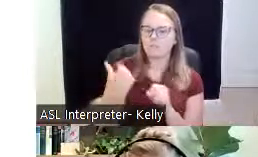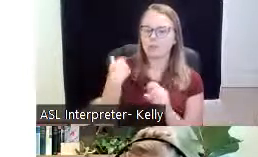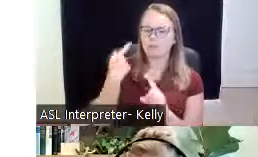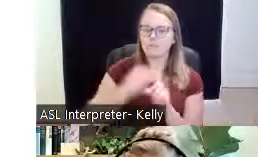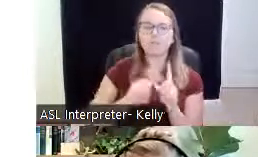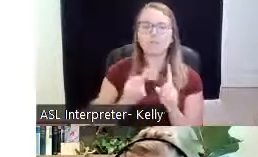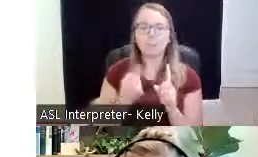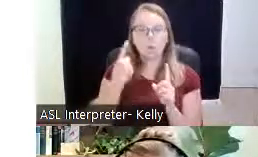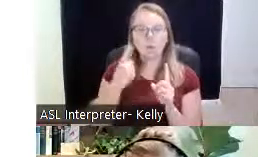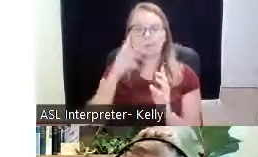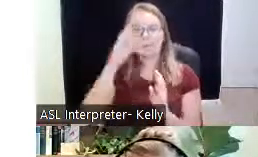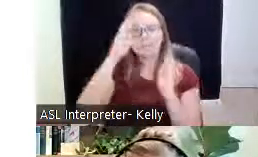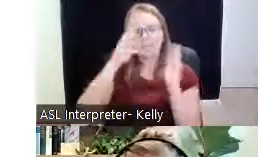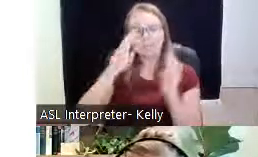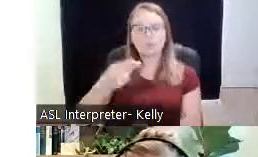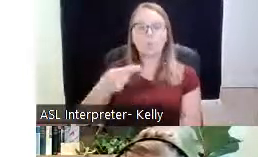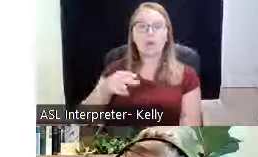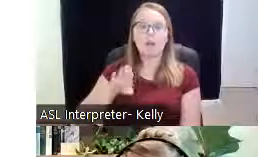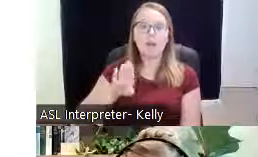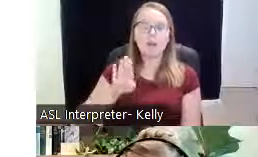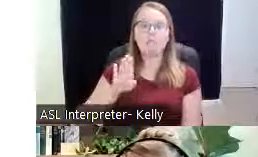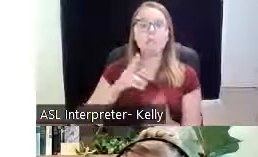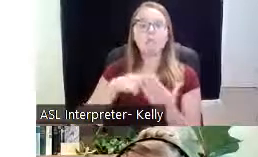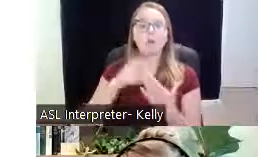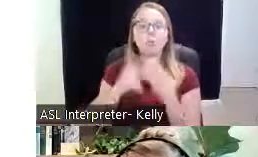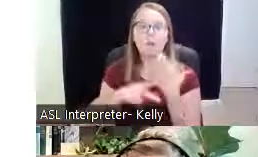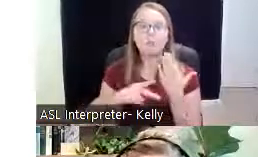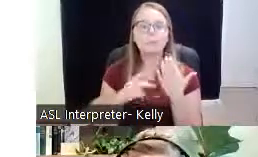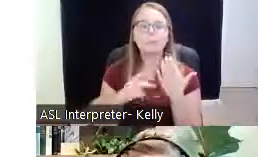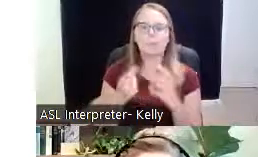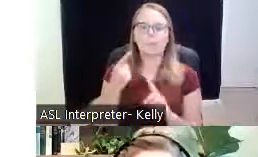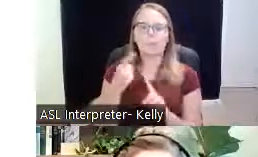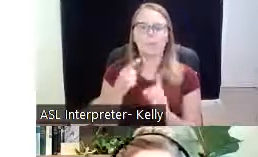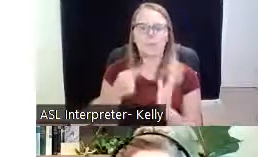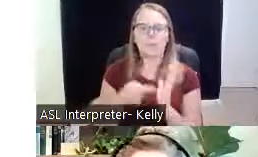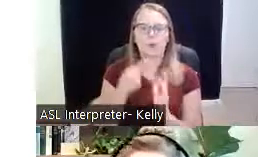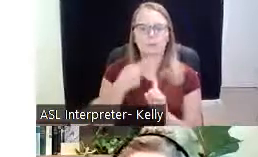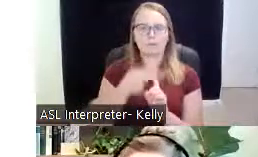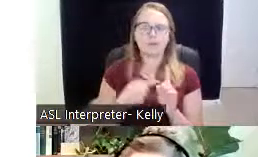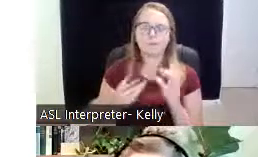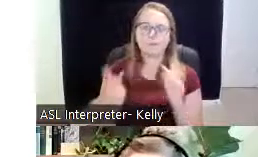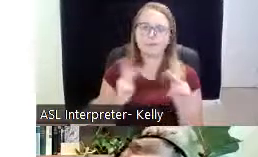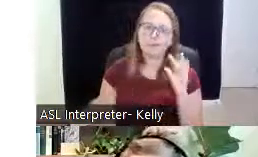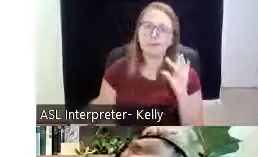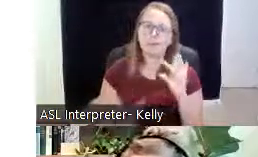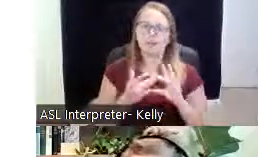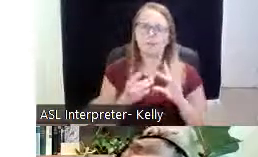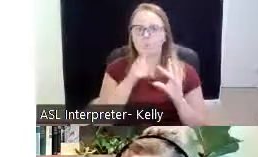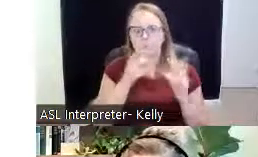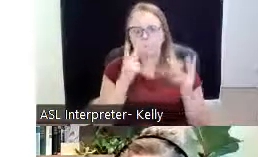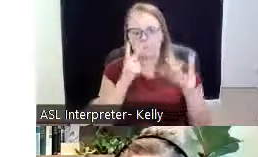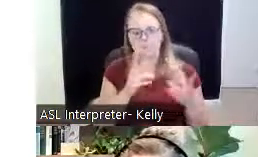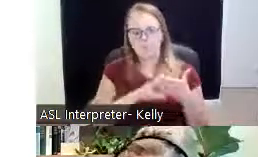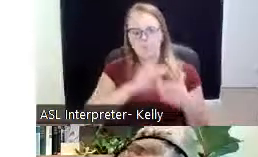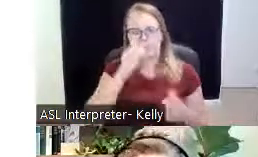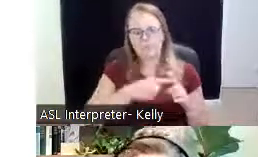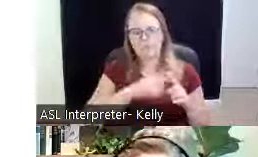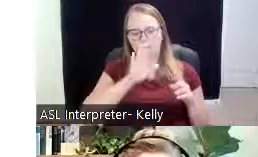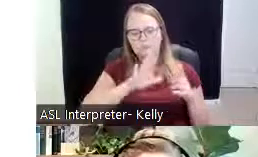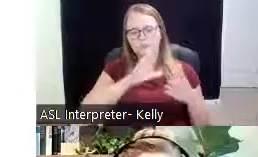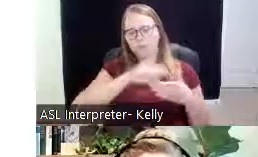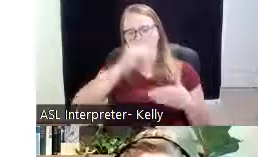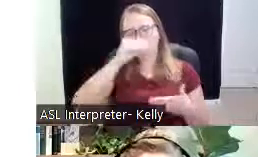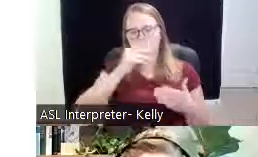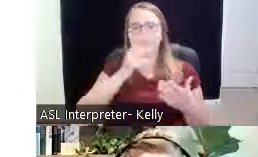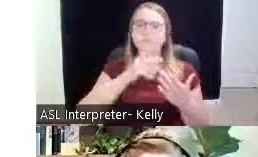Hub programs had let us know that once a month she gets outreach from people who have visited and learned about her program so that they can learn